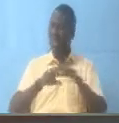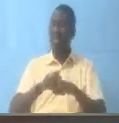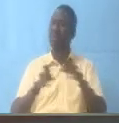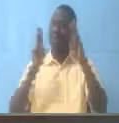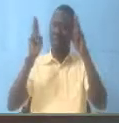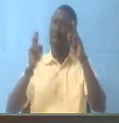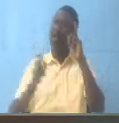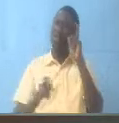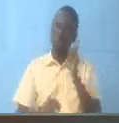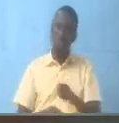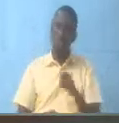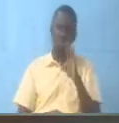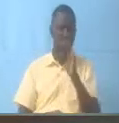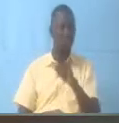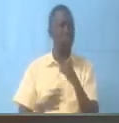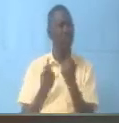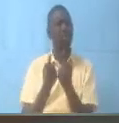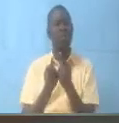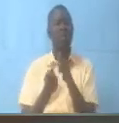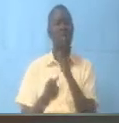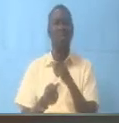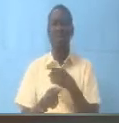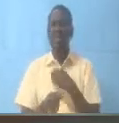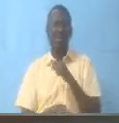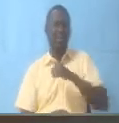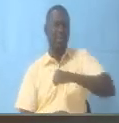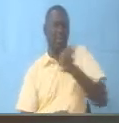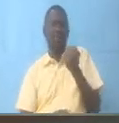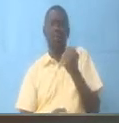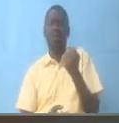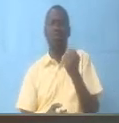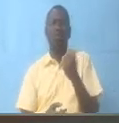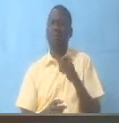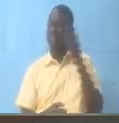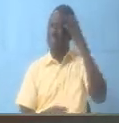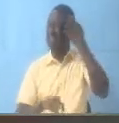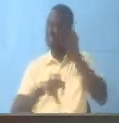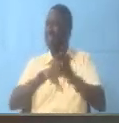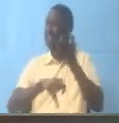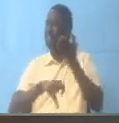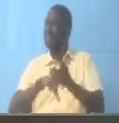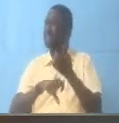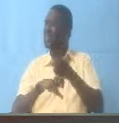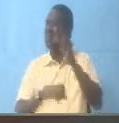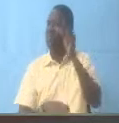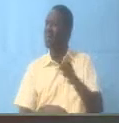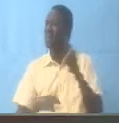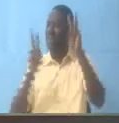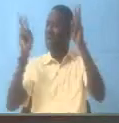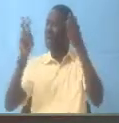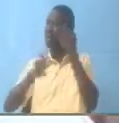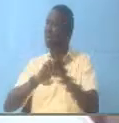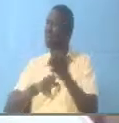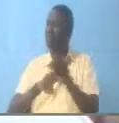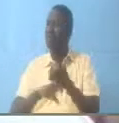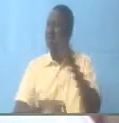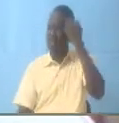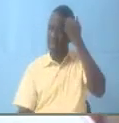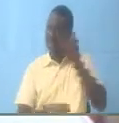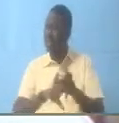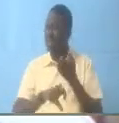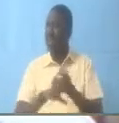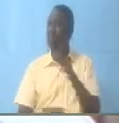adamant, strong-headed mostly, as he was really. mu ngi mujjee rek ci li def yi nga xam ne nii moom loolu la doon doxe